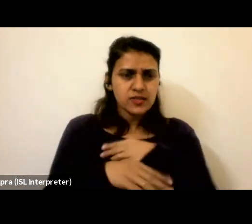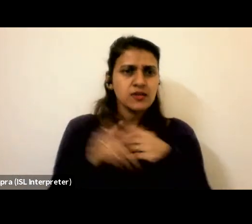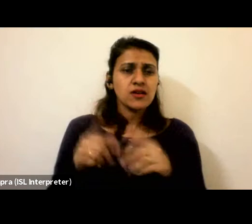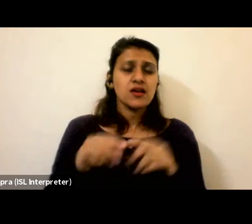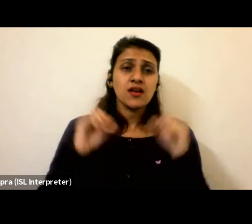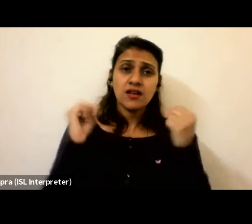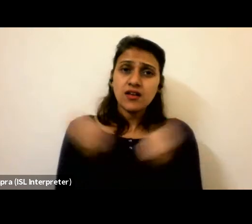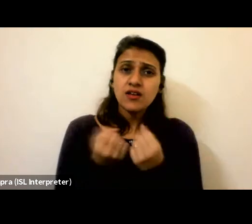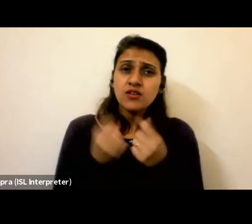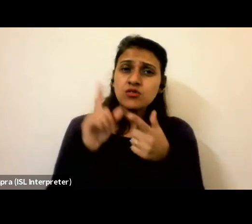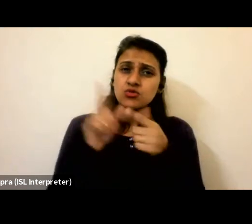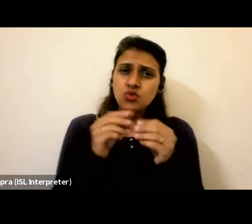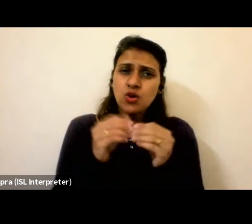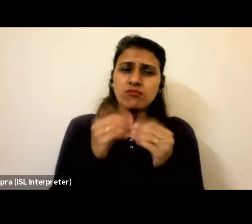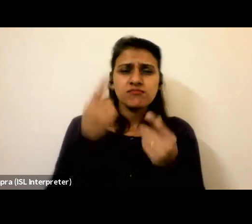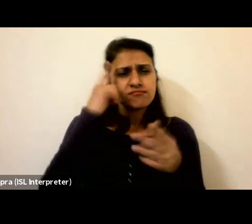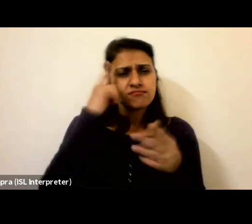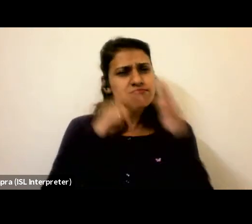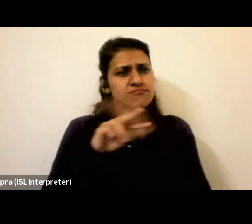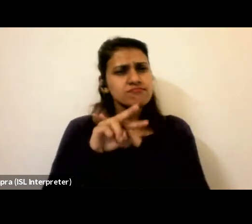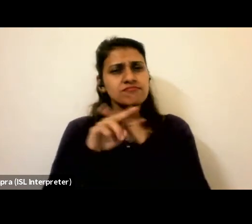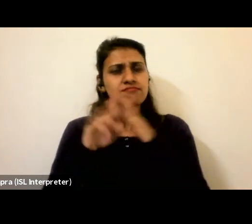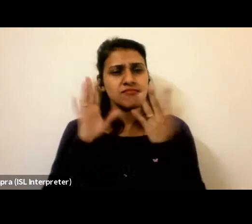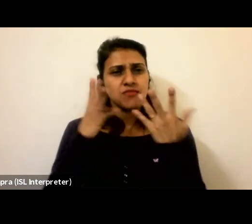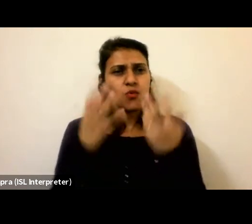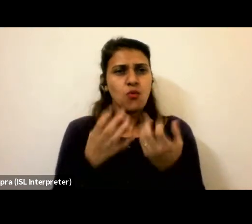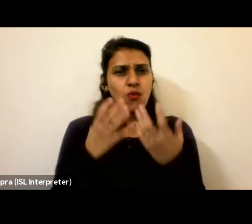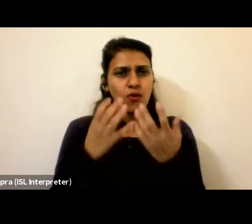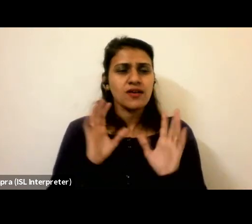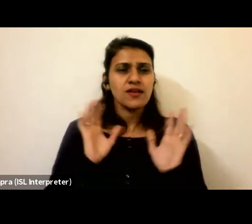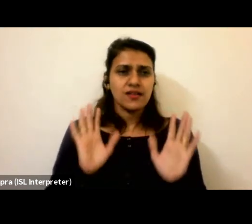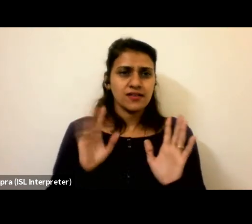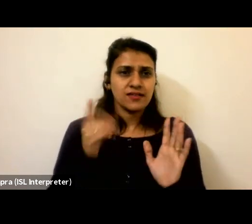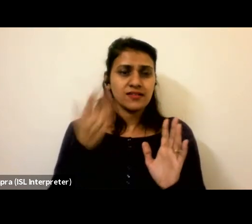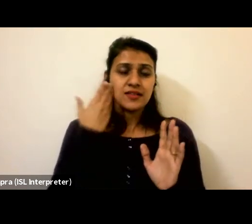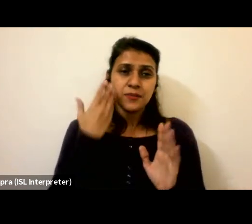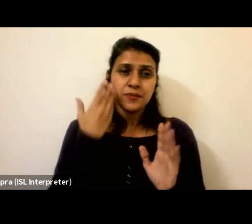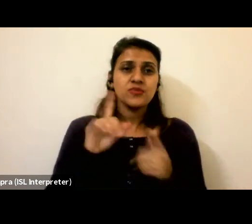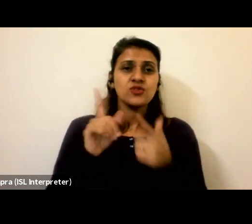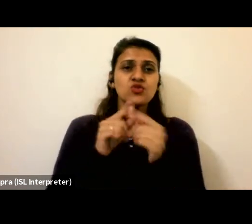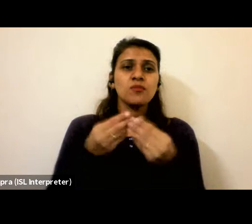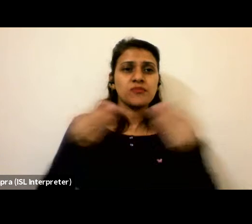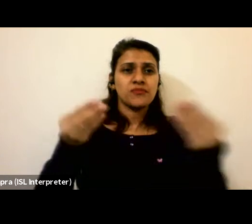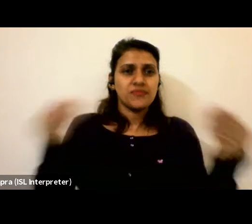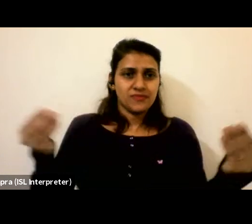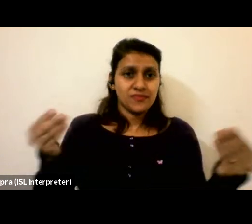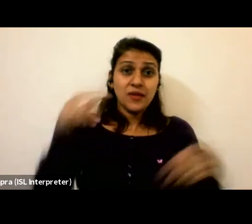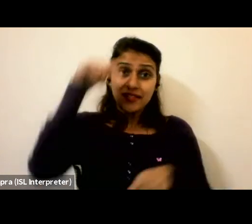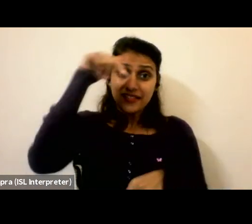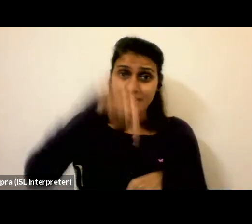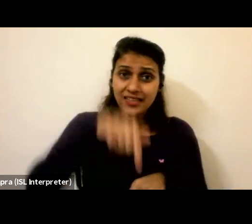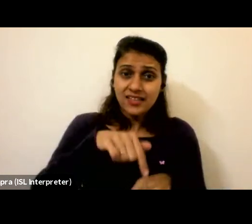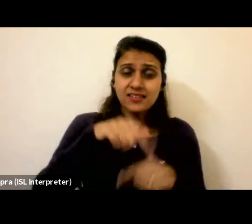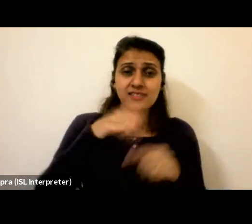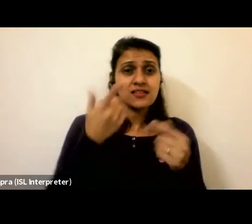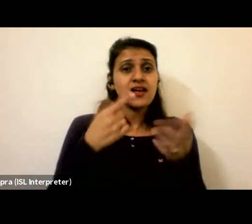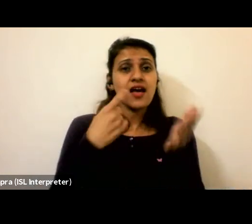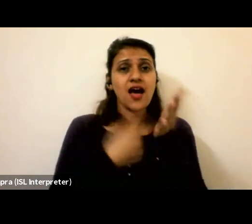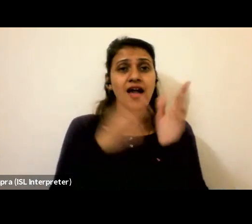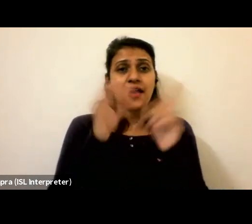the opportunities provided by job reservations. The Act, as you are well